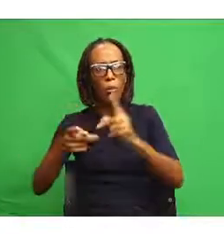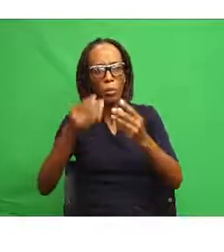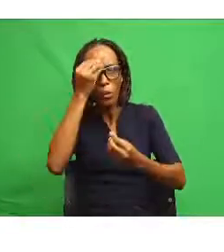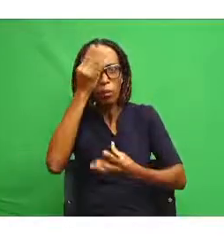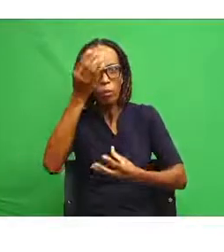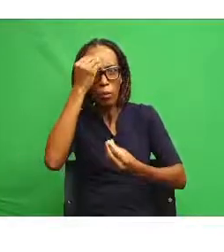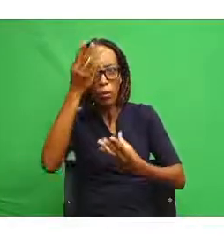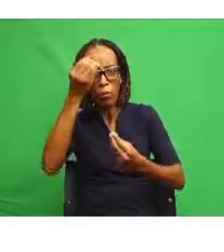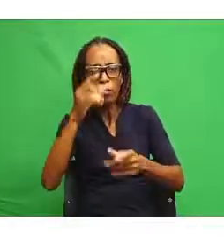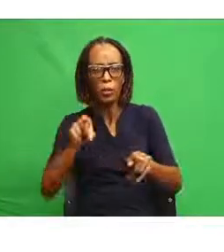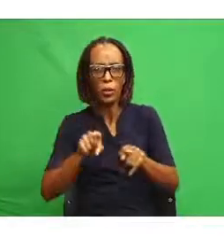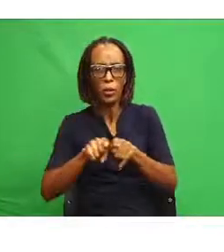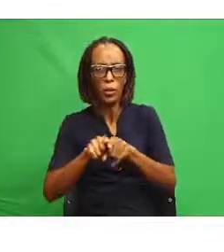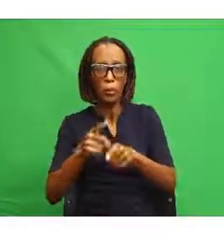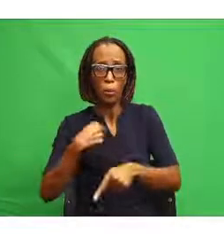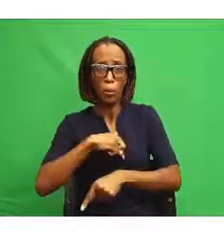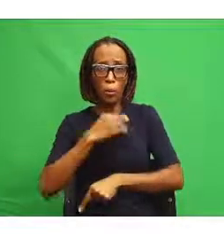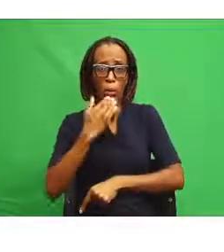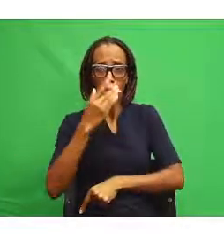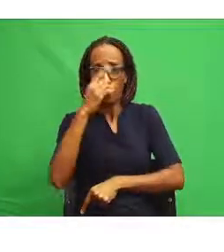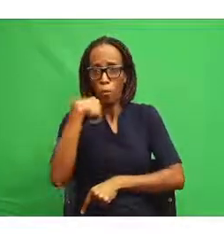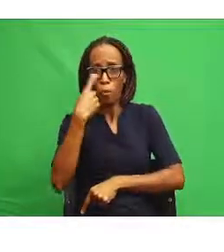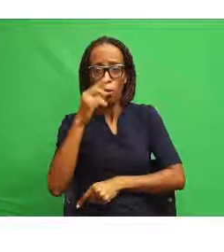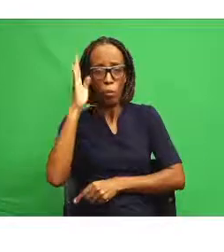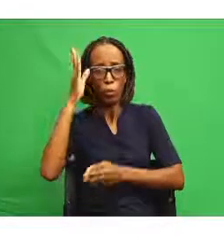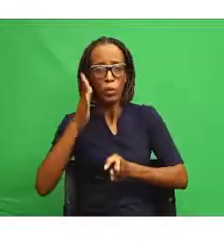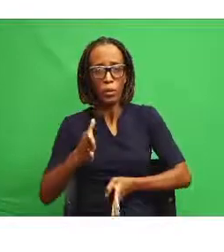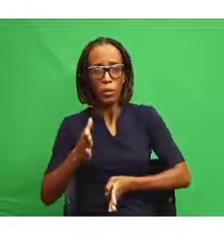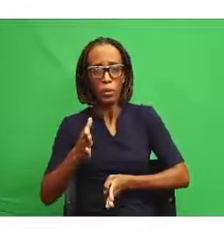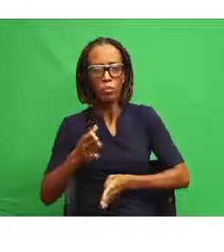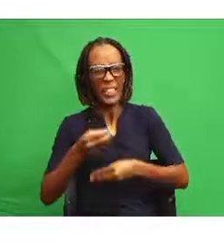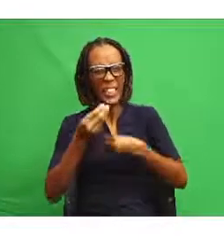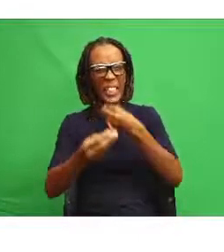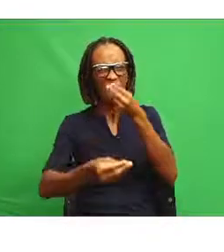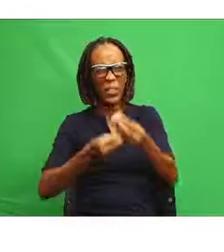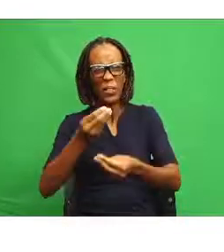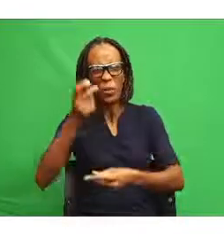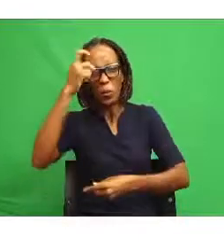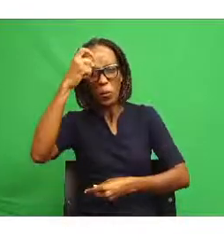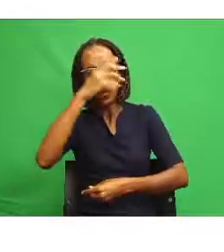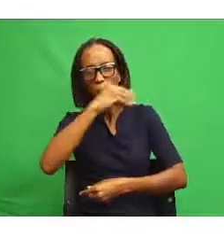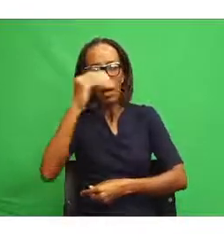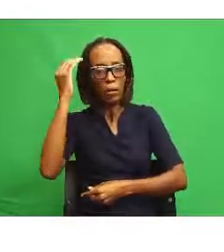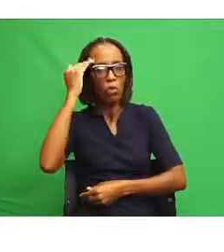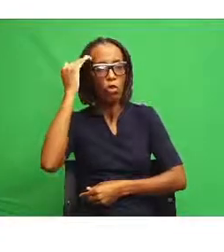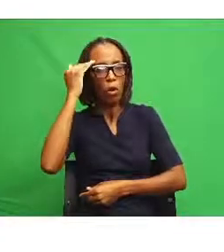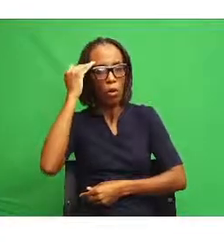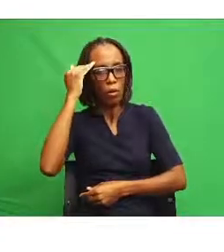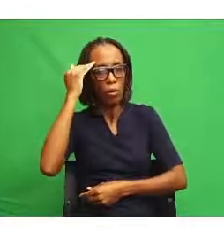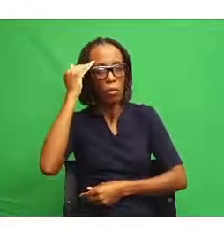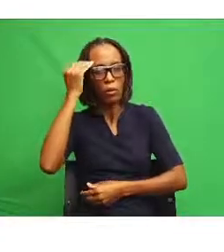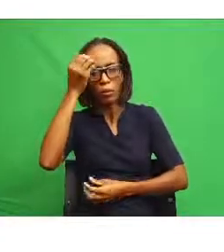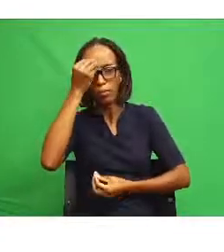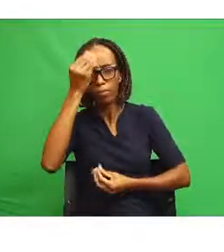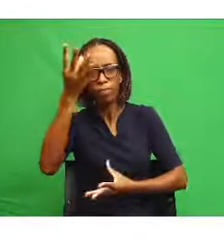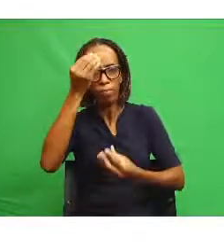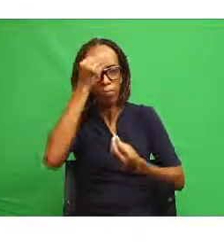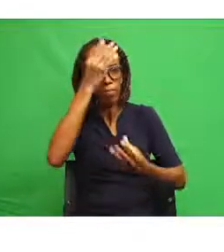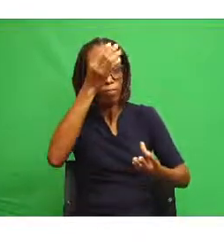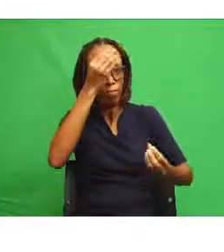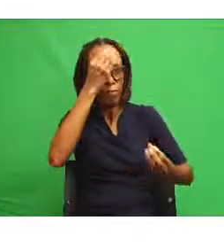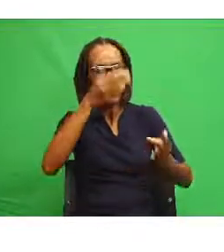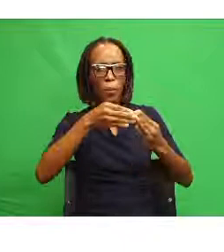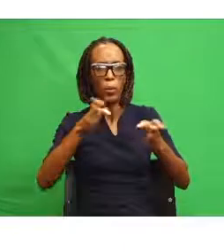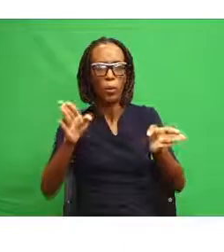We thank you for our presenters. Thank you for blessing them with the wisdom, knowledge, Lord, to share the information.